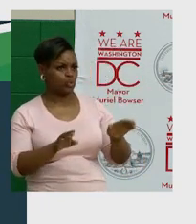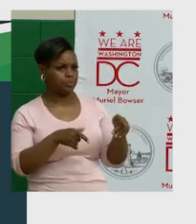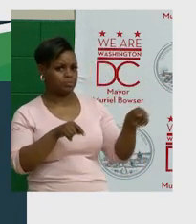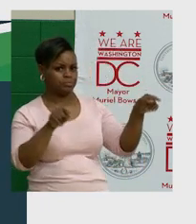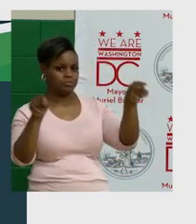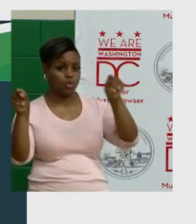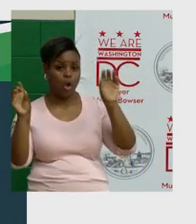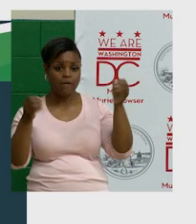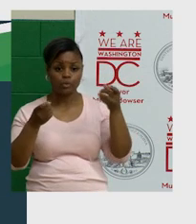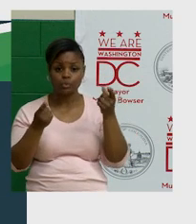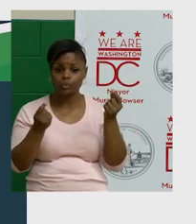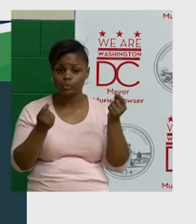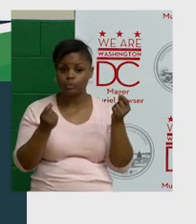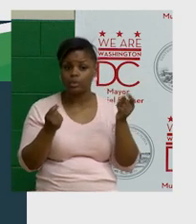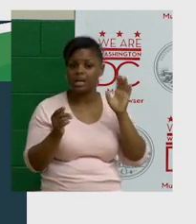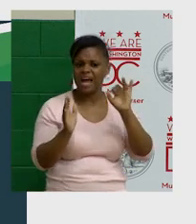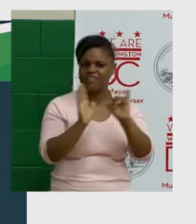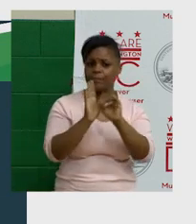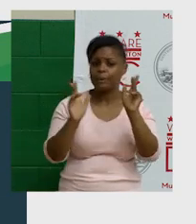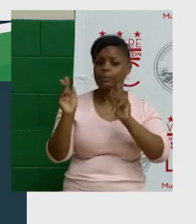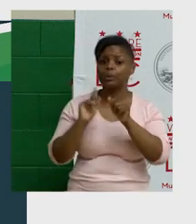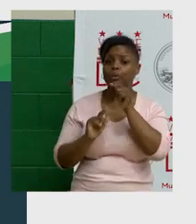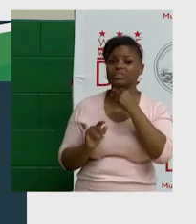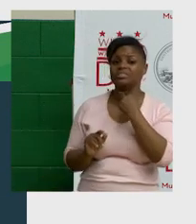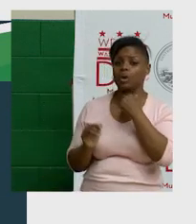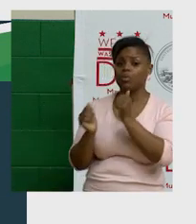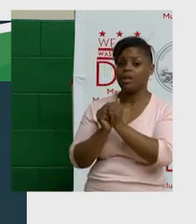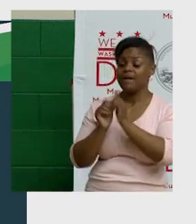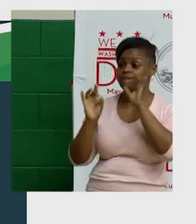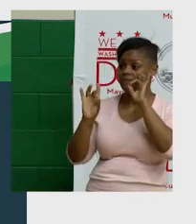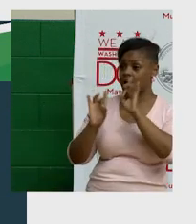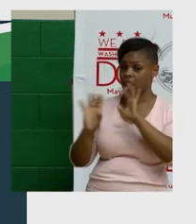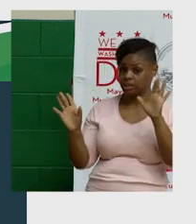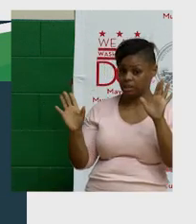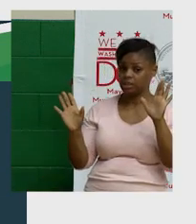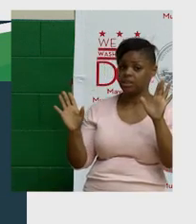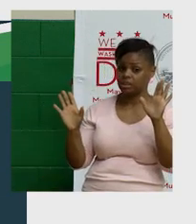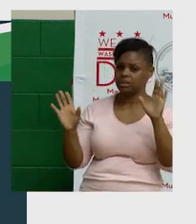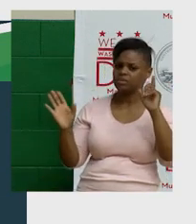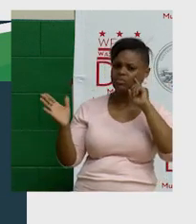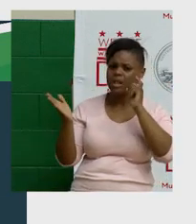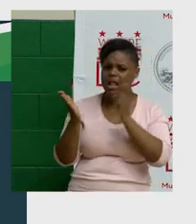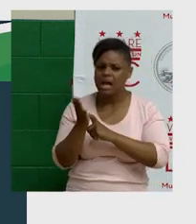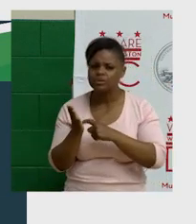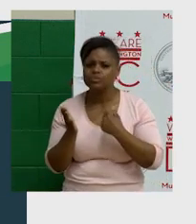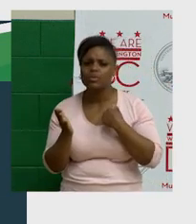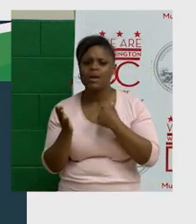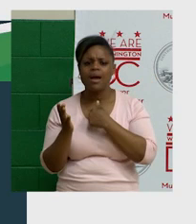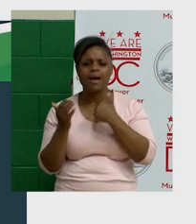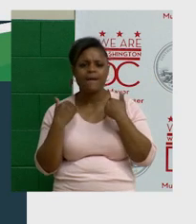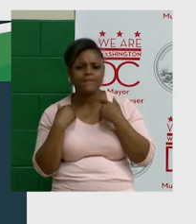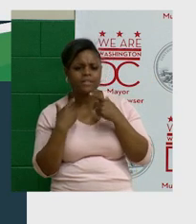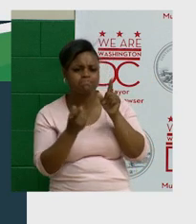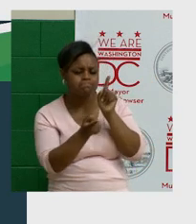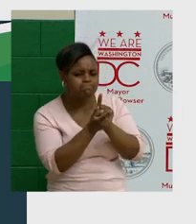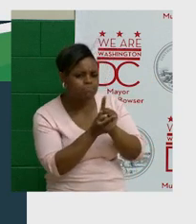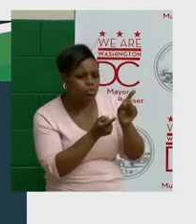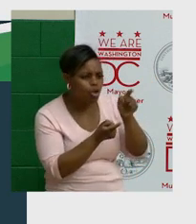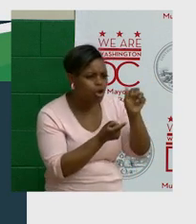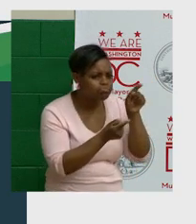that office does is it identifies individuals who have been caught up in violence, recognizes that we have to meet them where they are in their